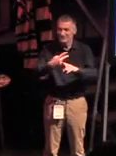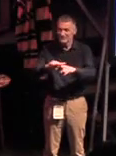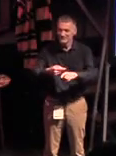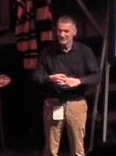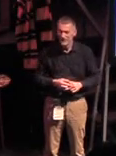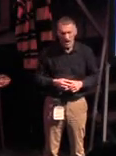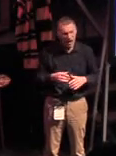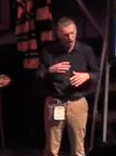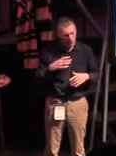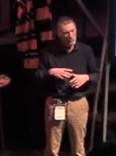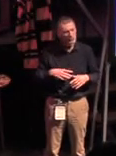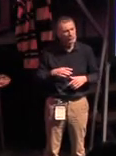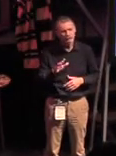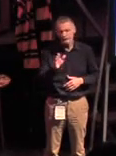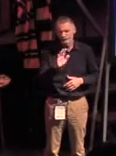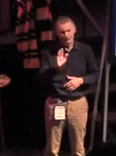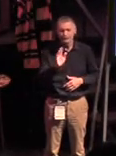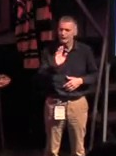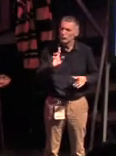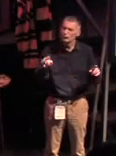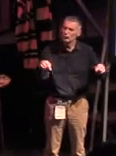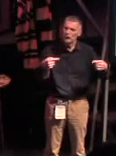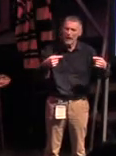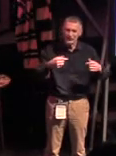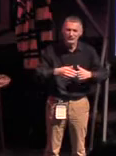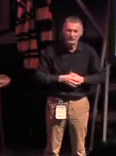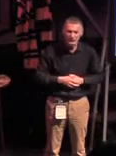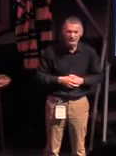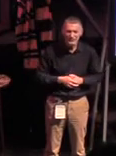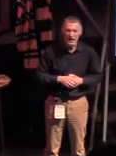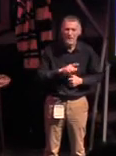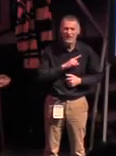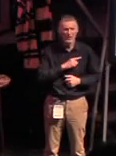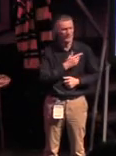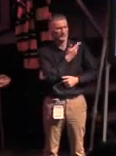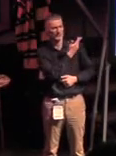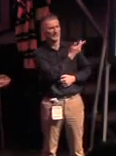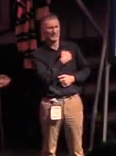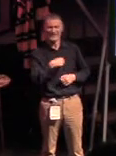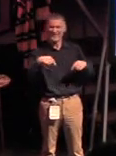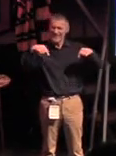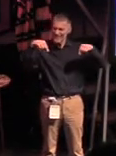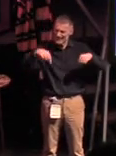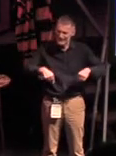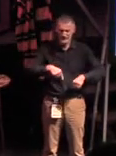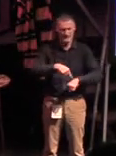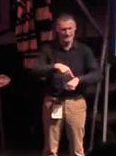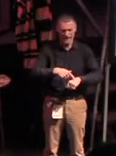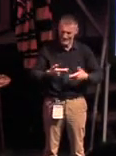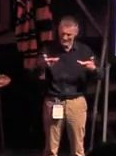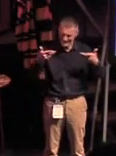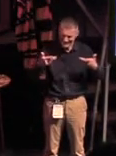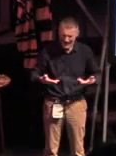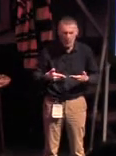And I want to challenge that statement a little bit. It implies that this time is more of